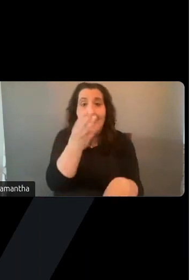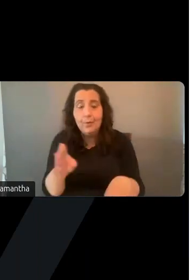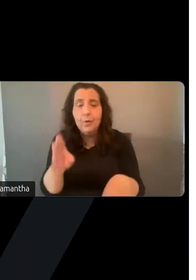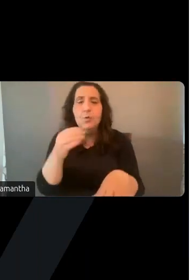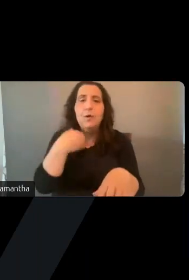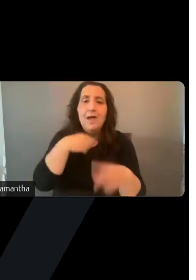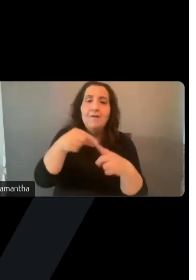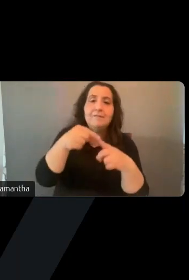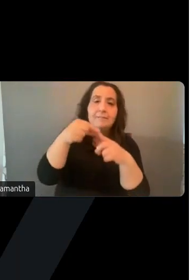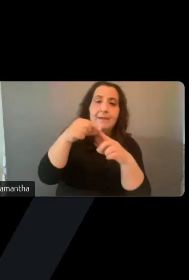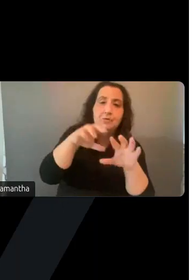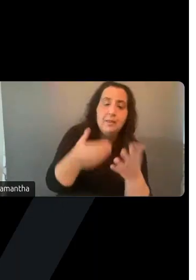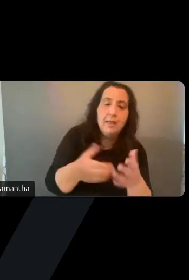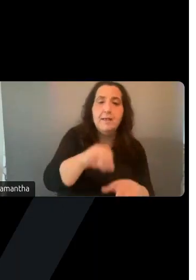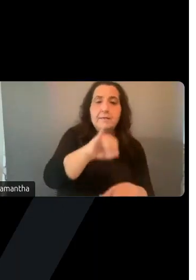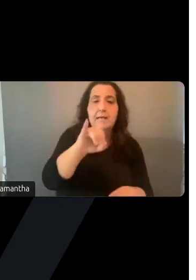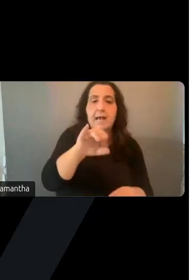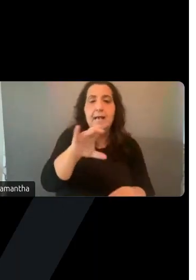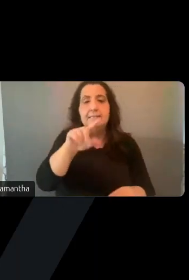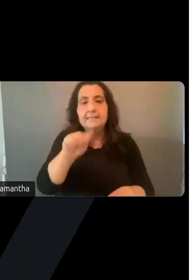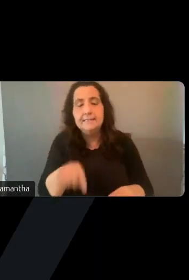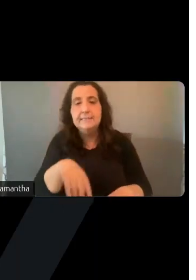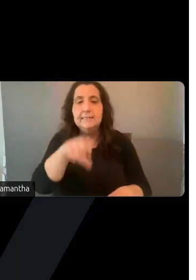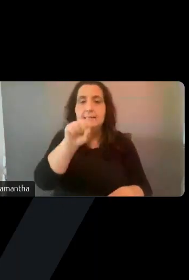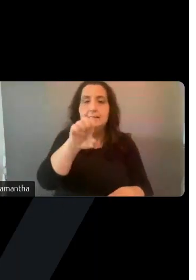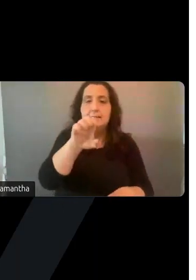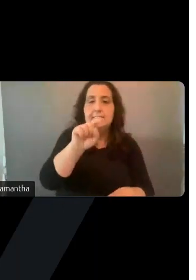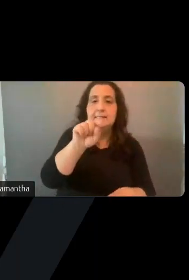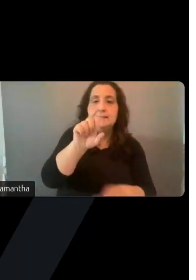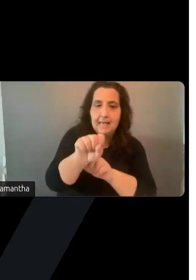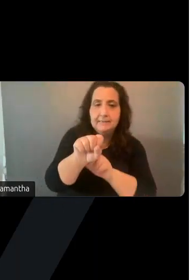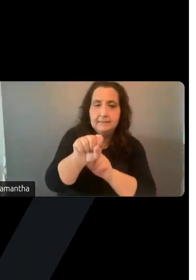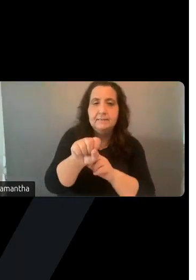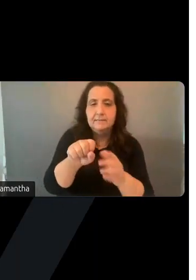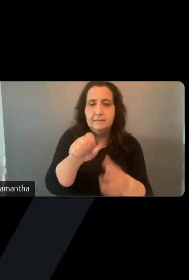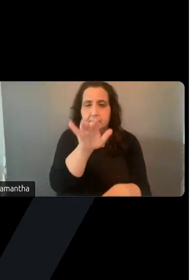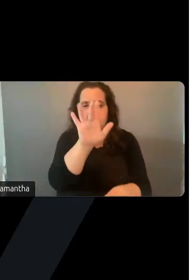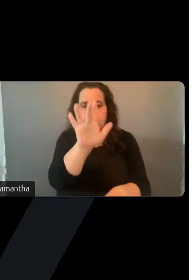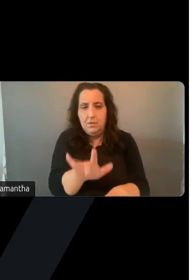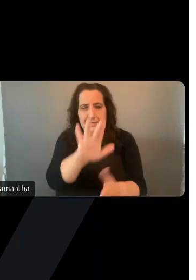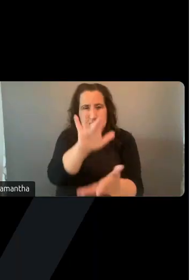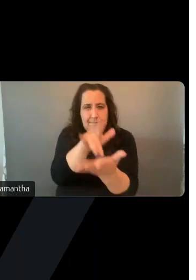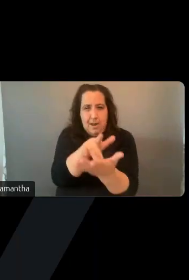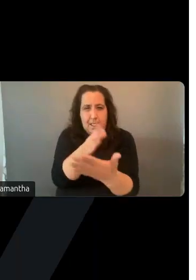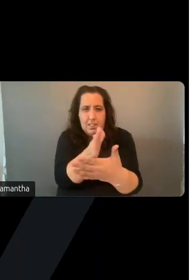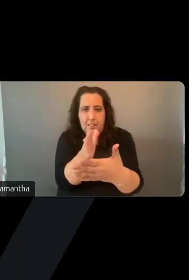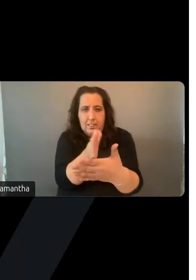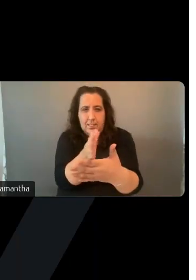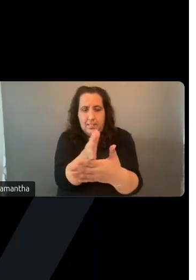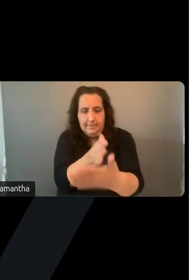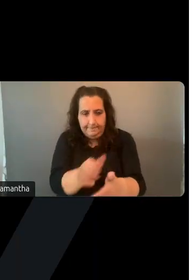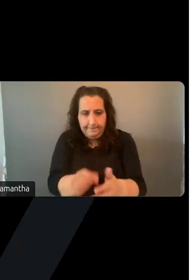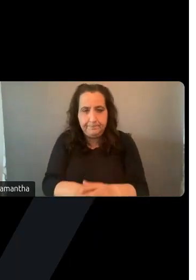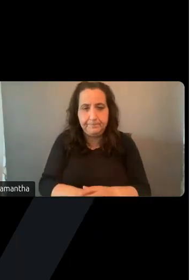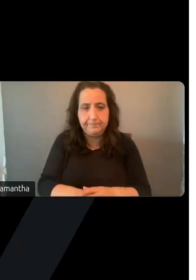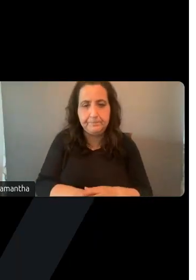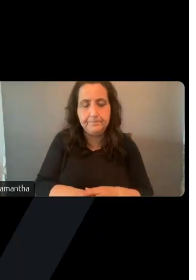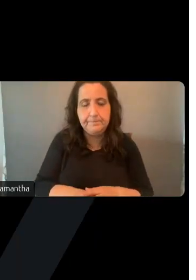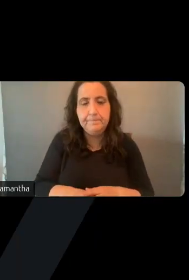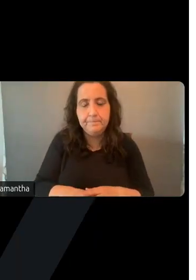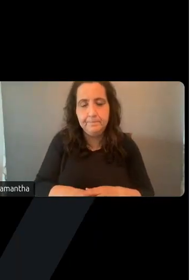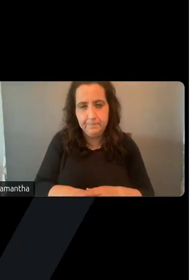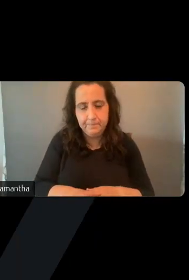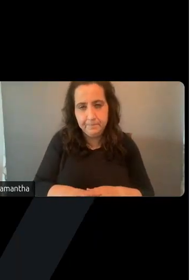You can actually go to the next slide so those pop up. And those fall into the spectrum here that